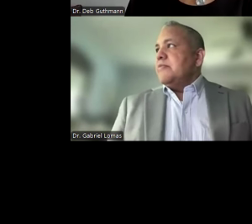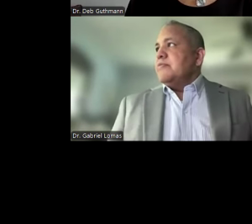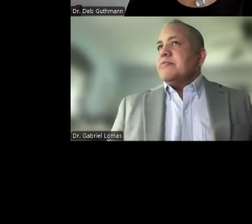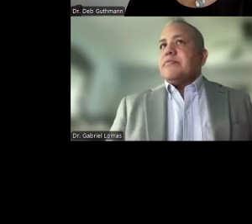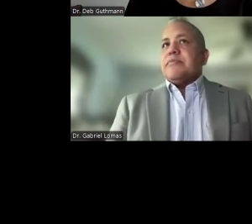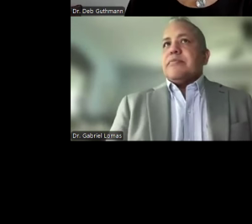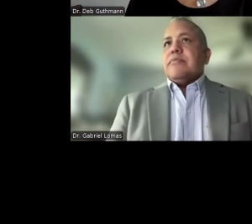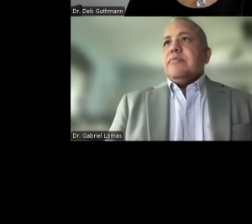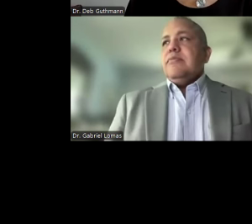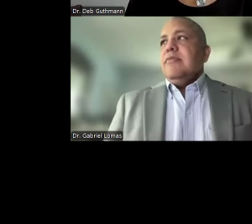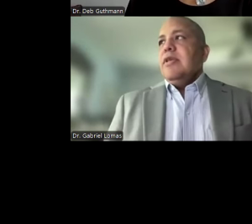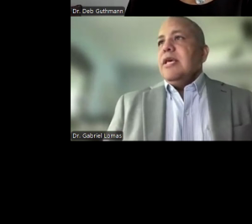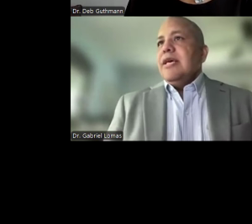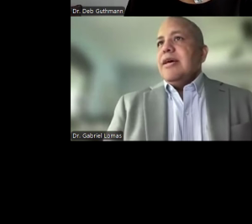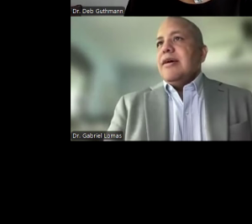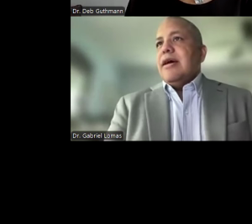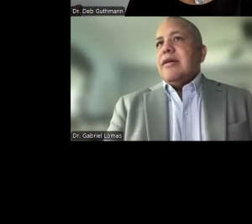deaf?